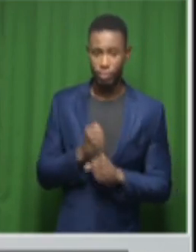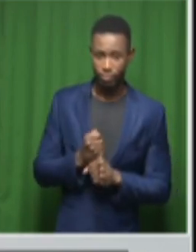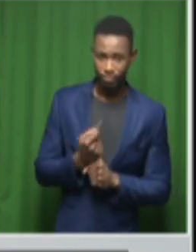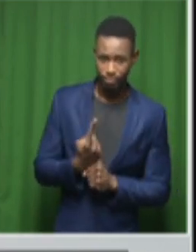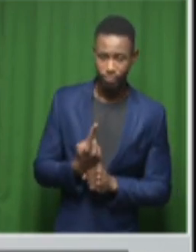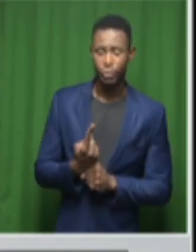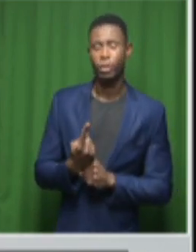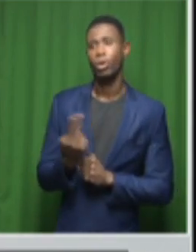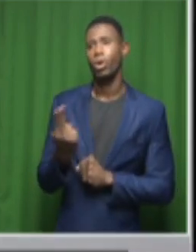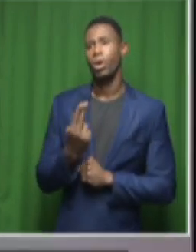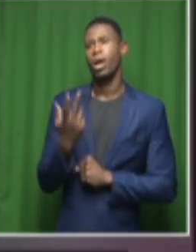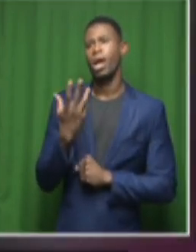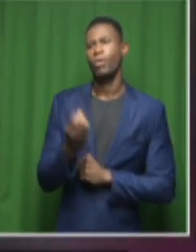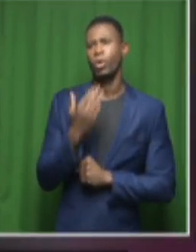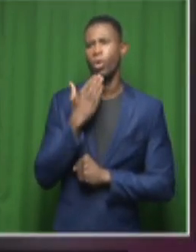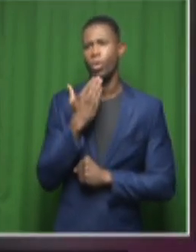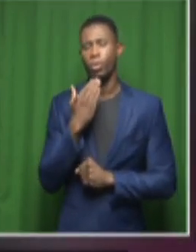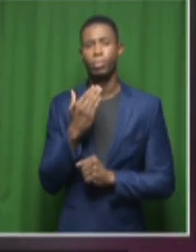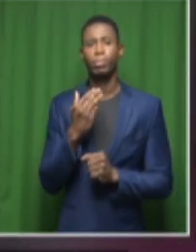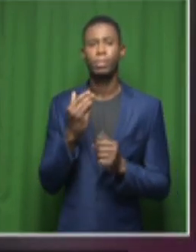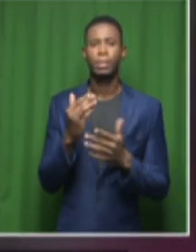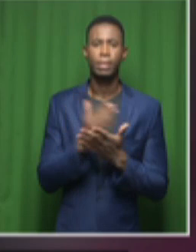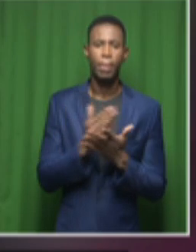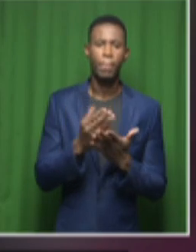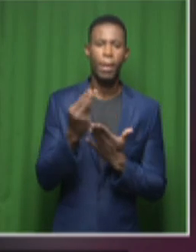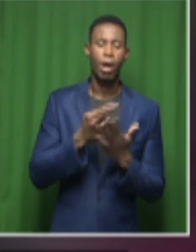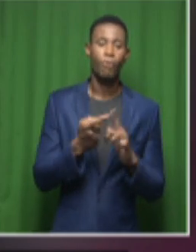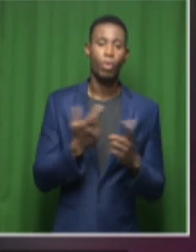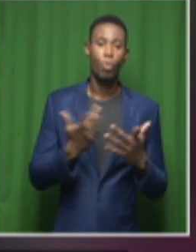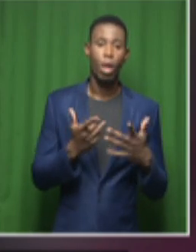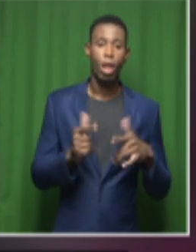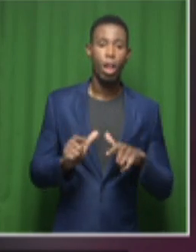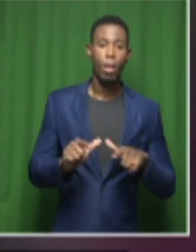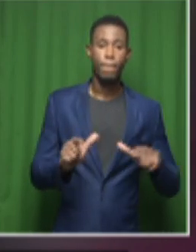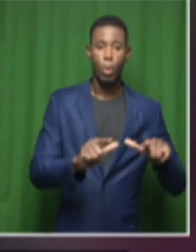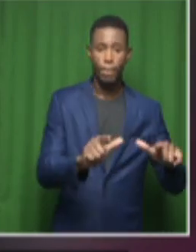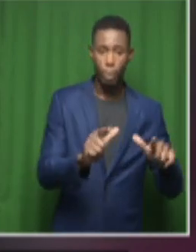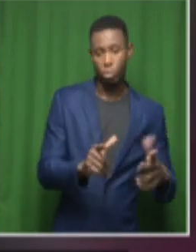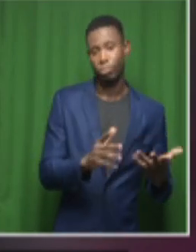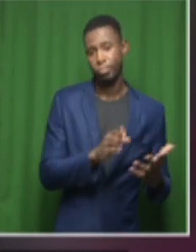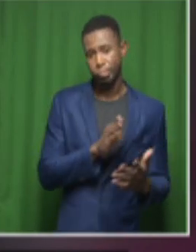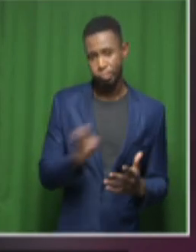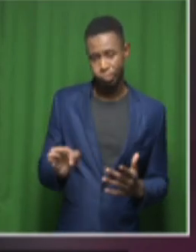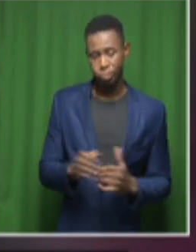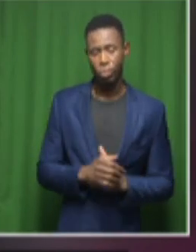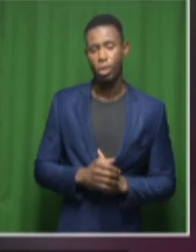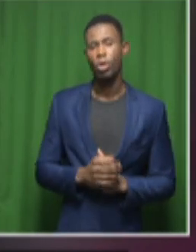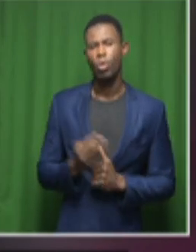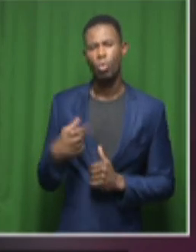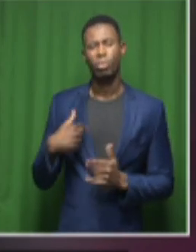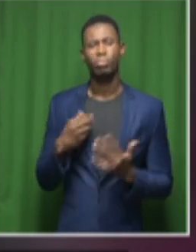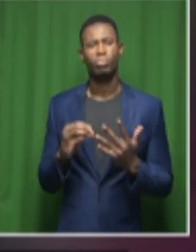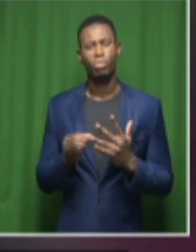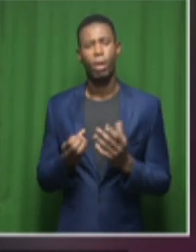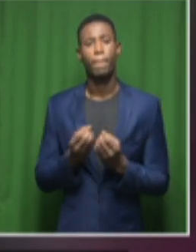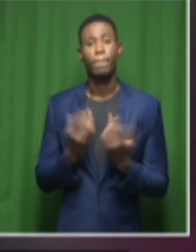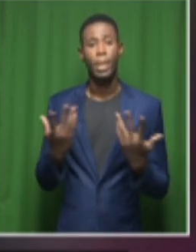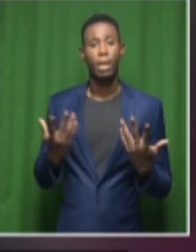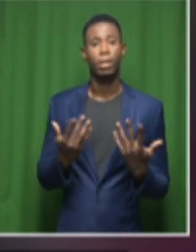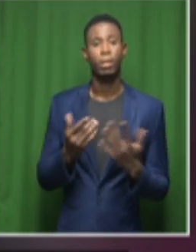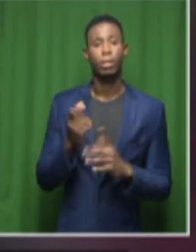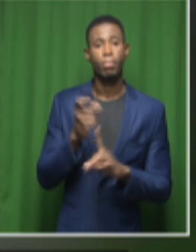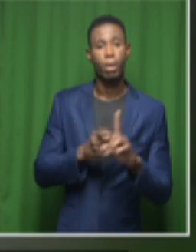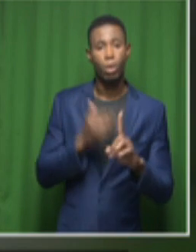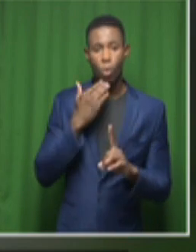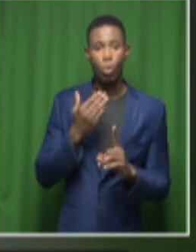Gauteng. We have also artists from Limpopo in the show. So we've tried to have as many artists that are